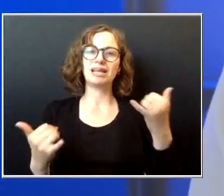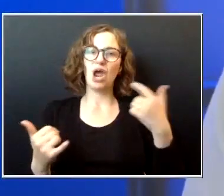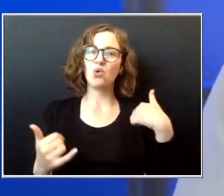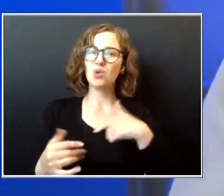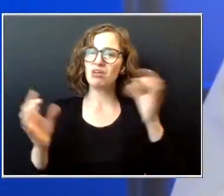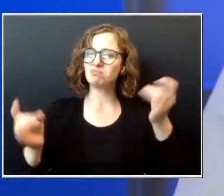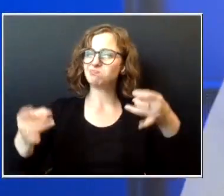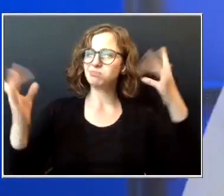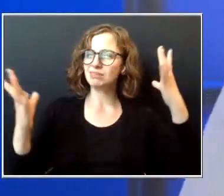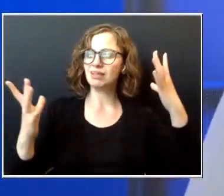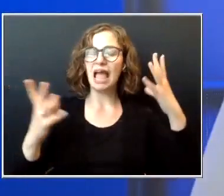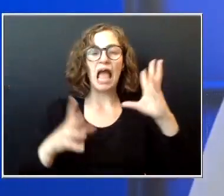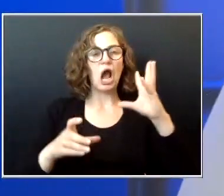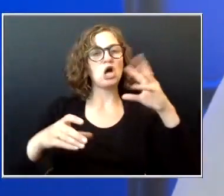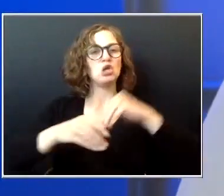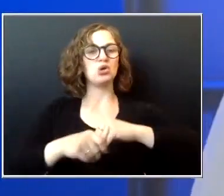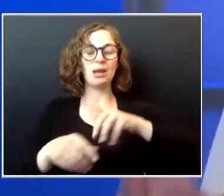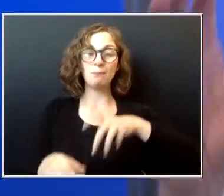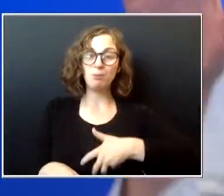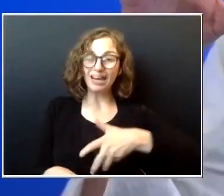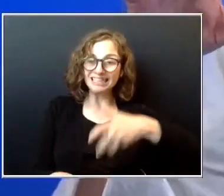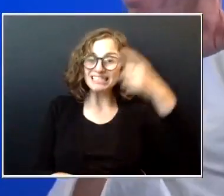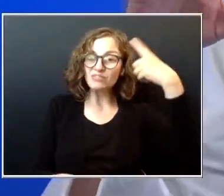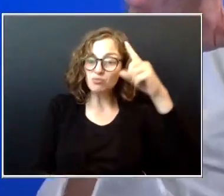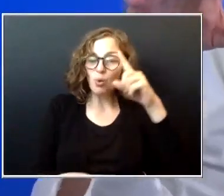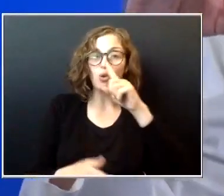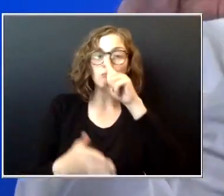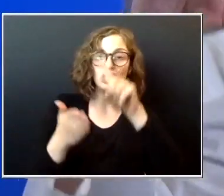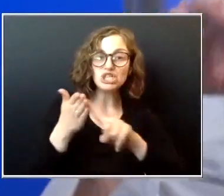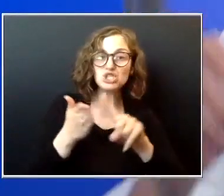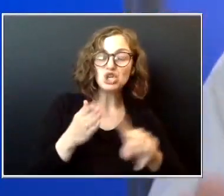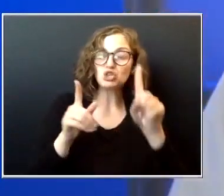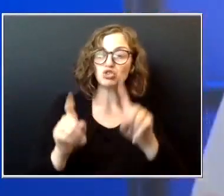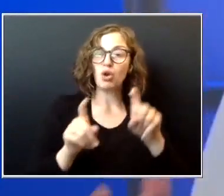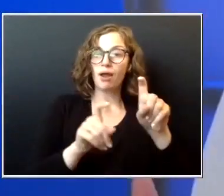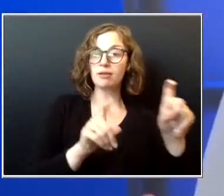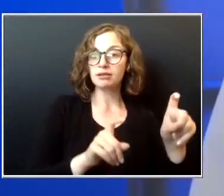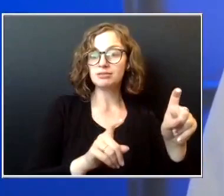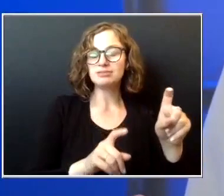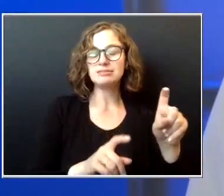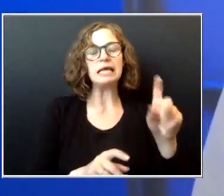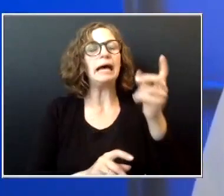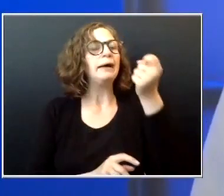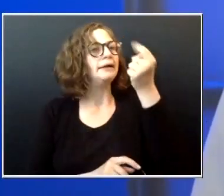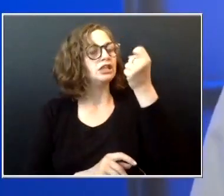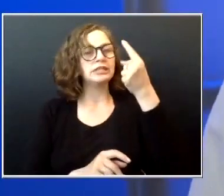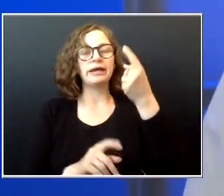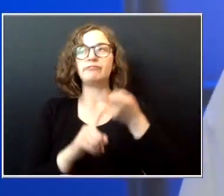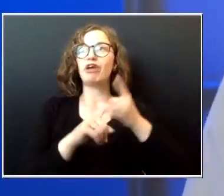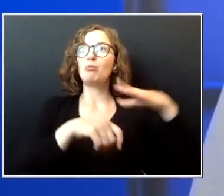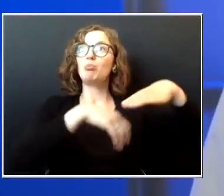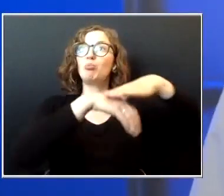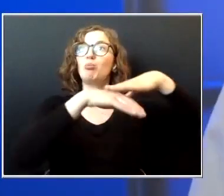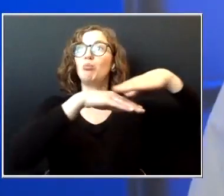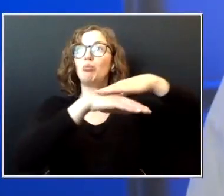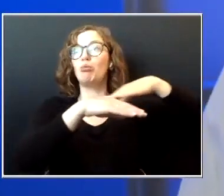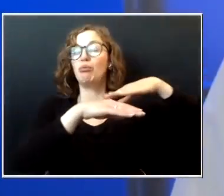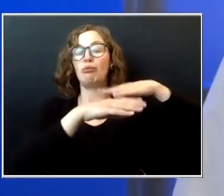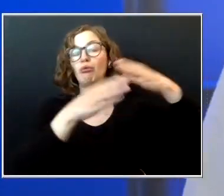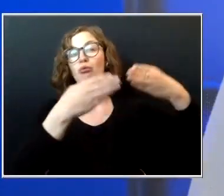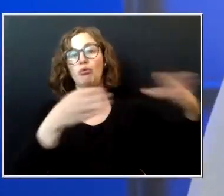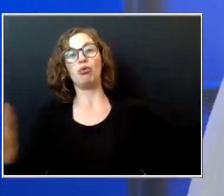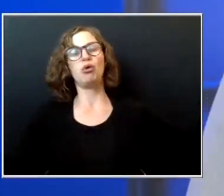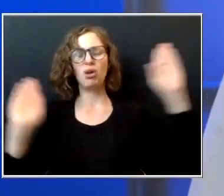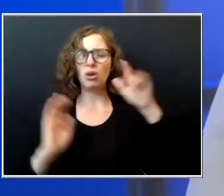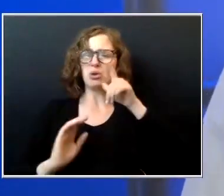pregnancy in these research trials. And I get it from a 10,000-foot view. You're like, well, who wants to do research in pregnancy? That sounds